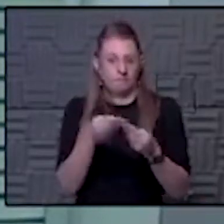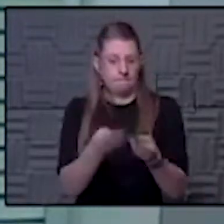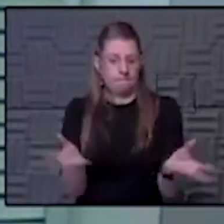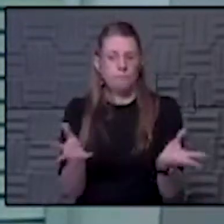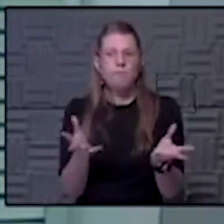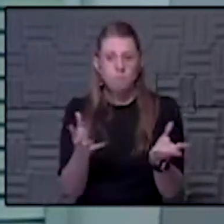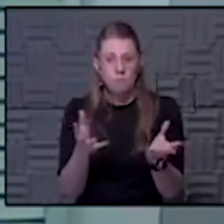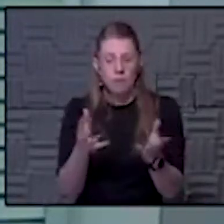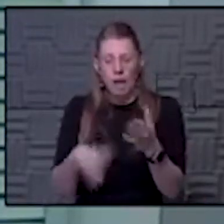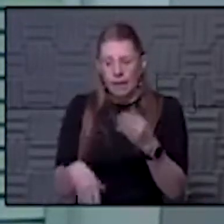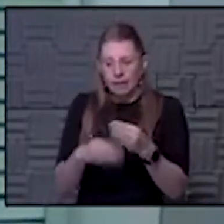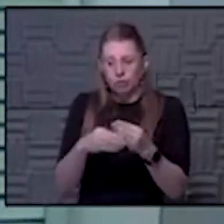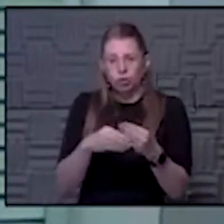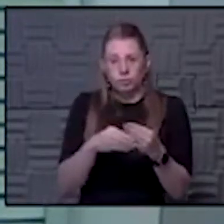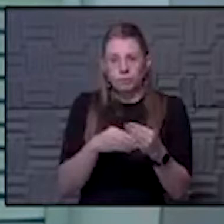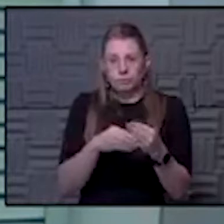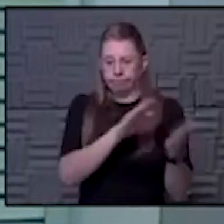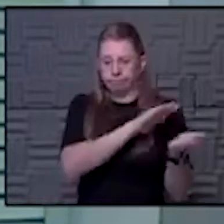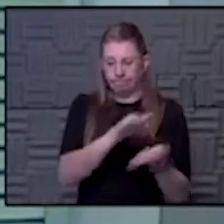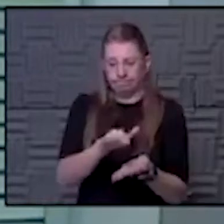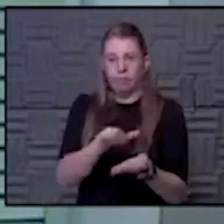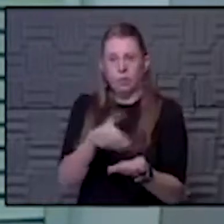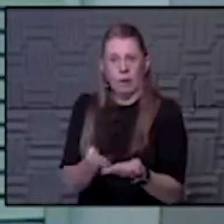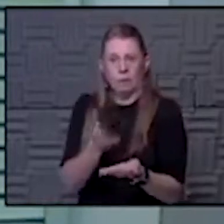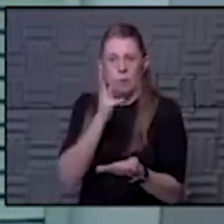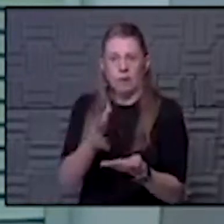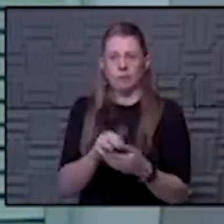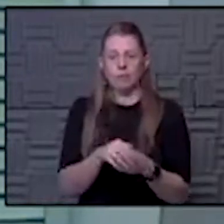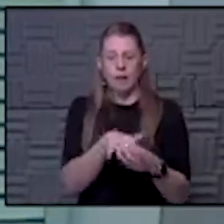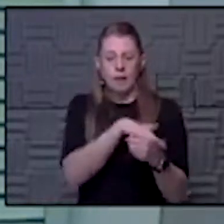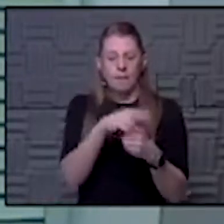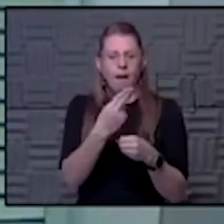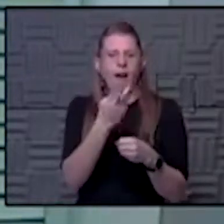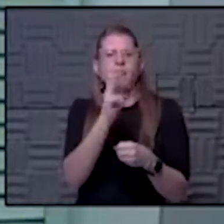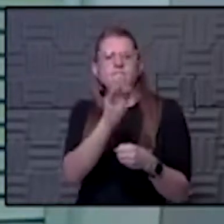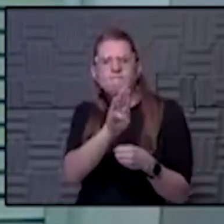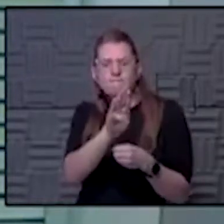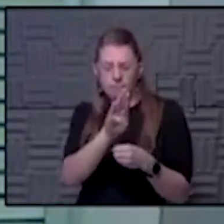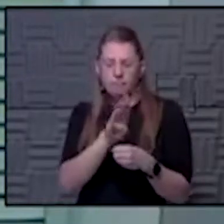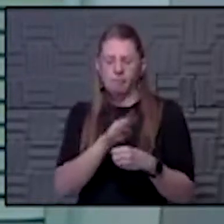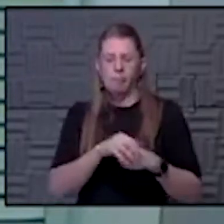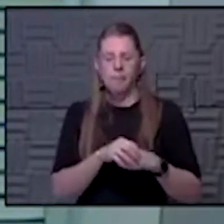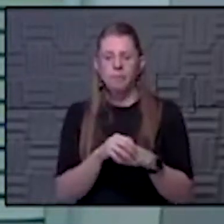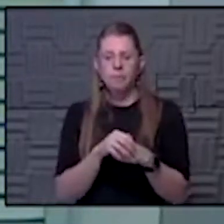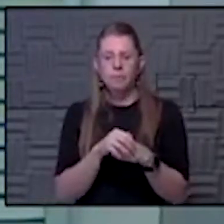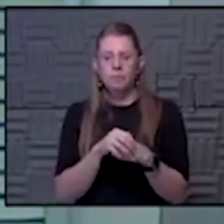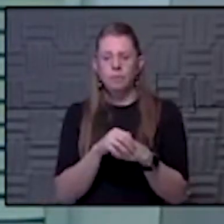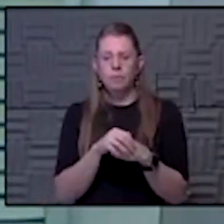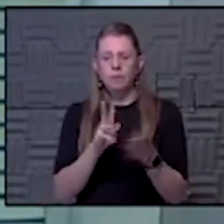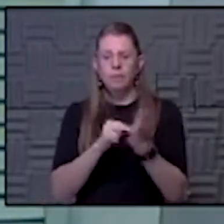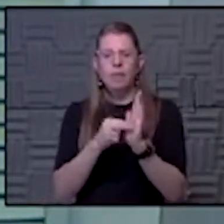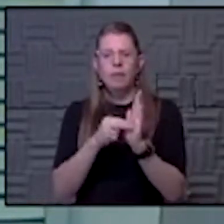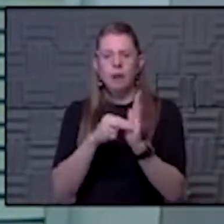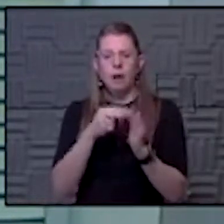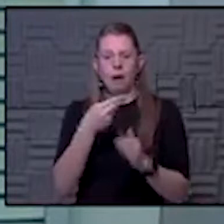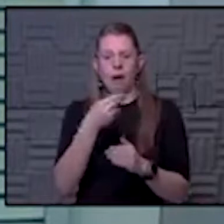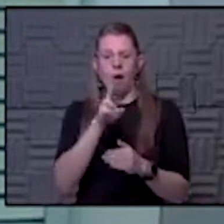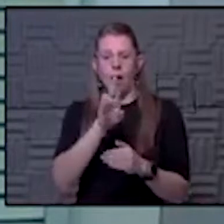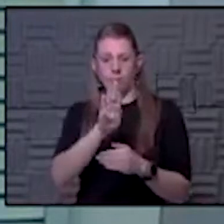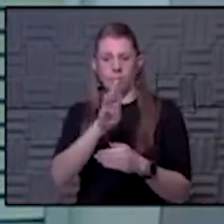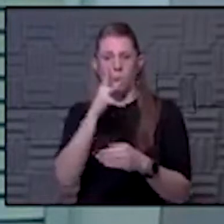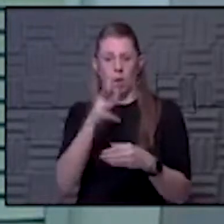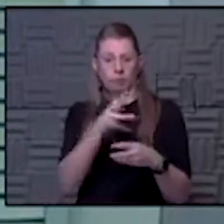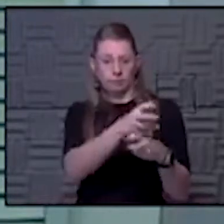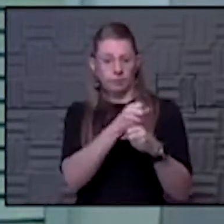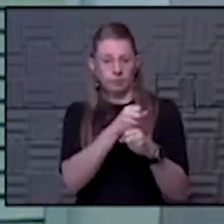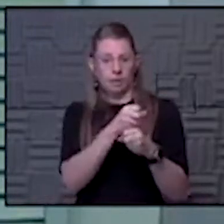additional ones. Again, it's kind of a hub and spoke, as the governor pointed out. whereby the hubs will receive it and